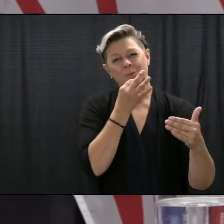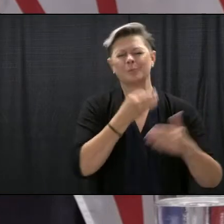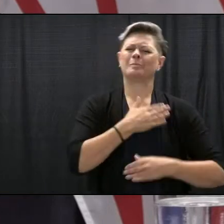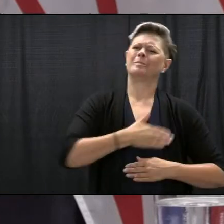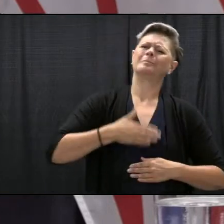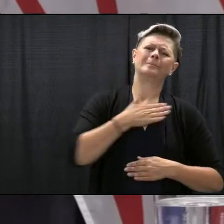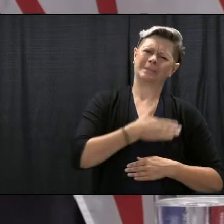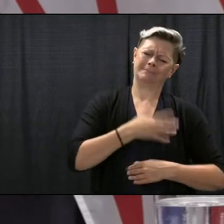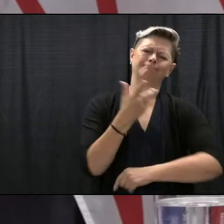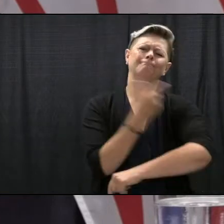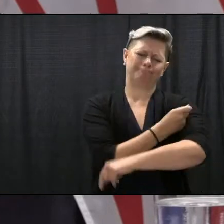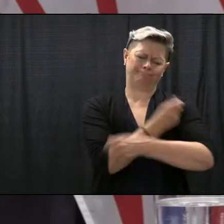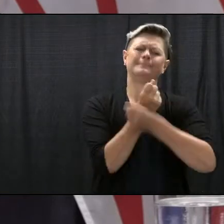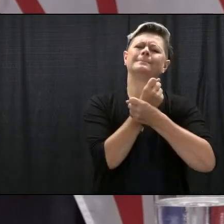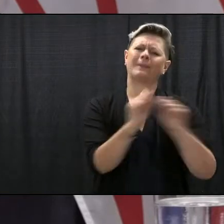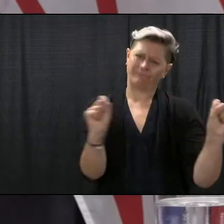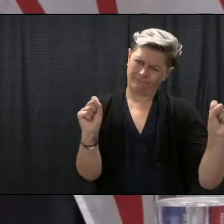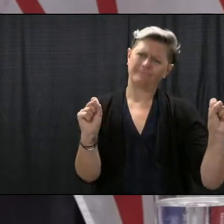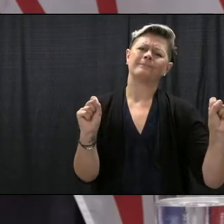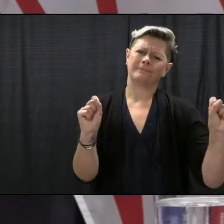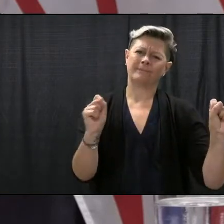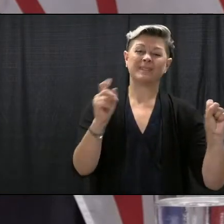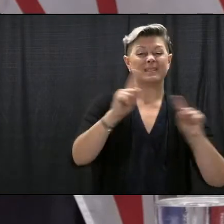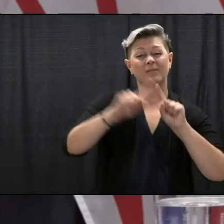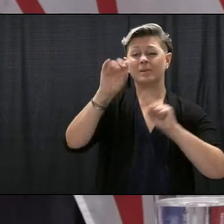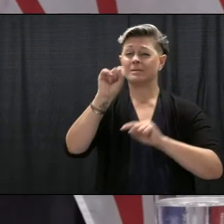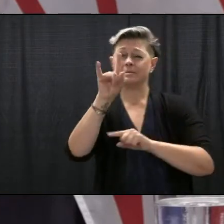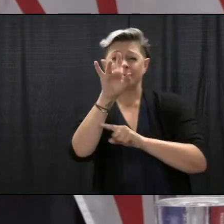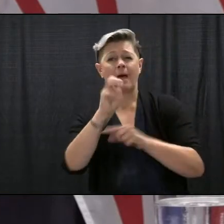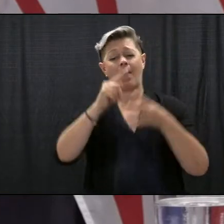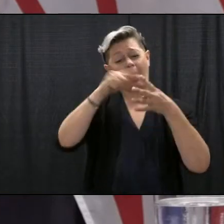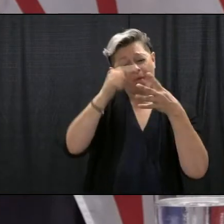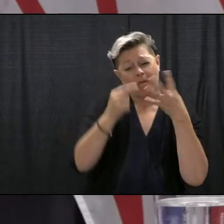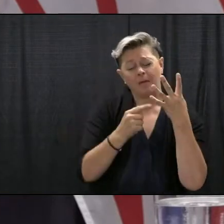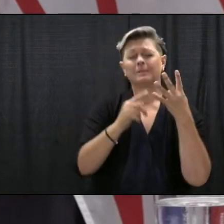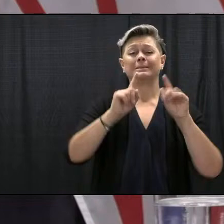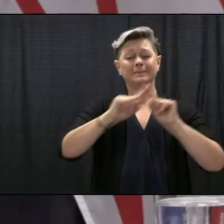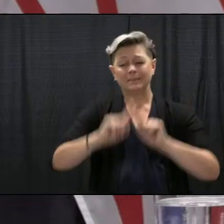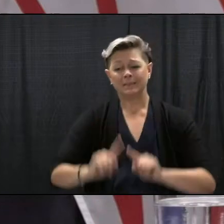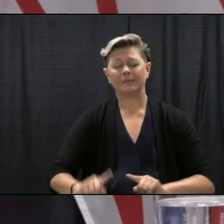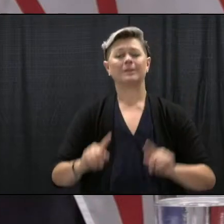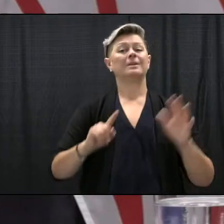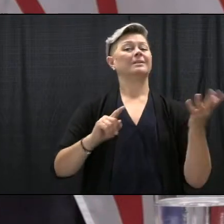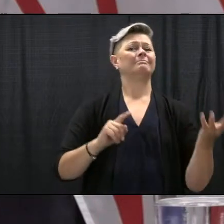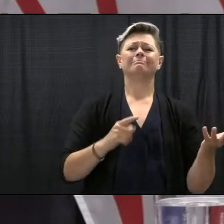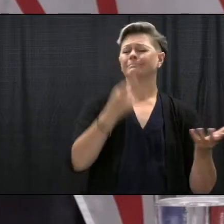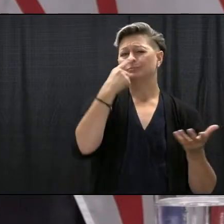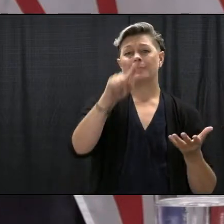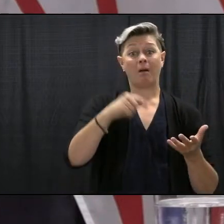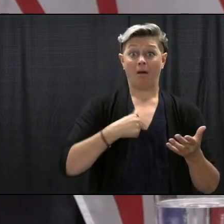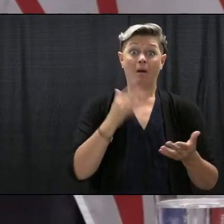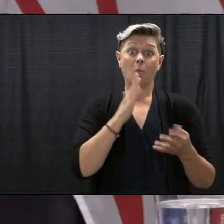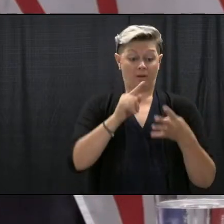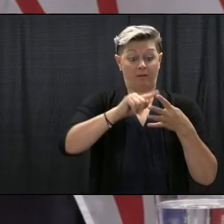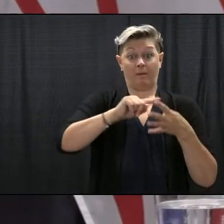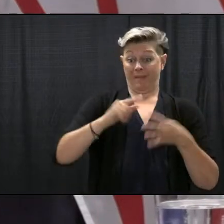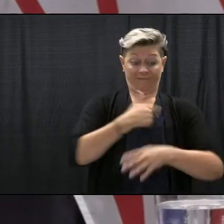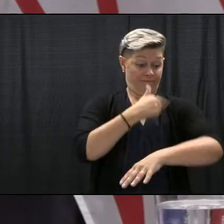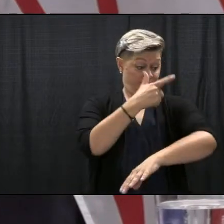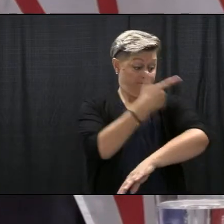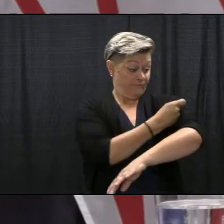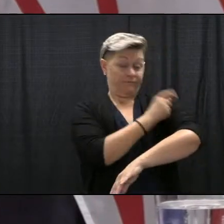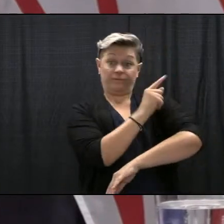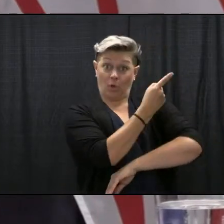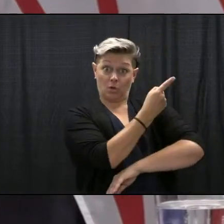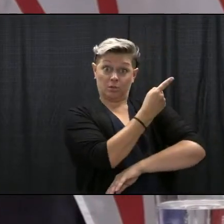safe. And it doesn't matter if there's different styles of vaccine, that is safe too. I know myself, I'm going to be getting a different brand